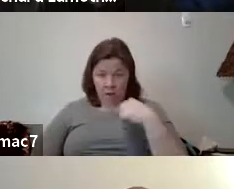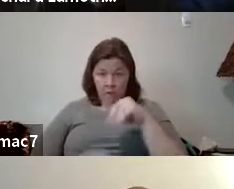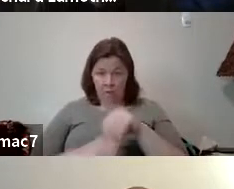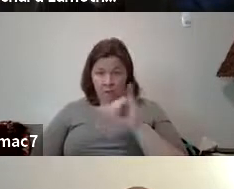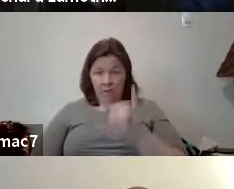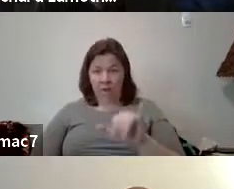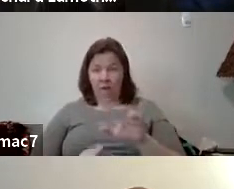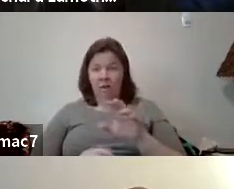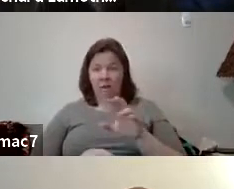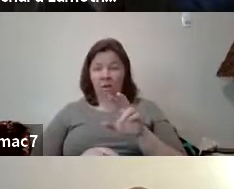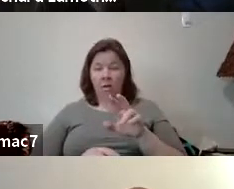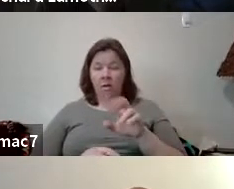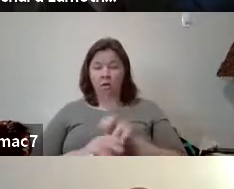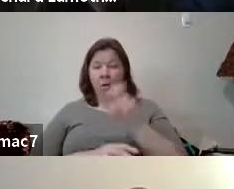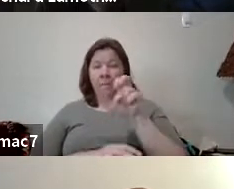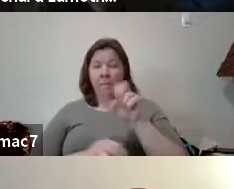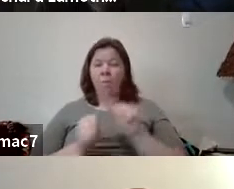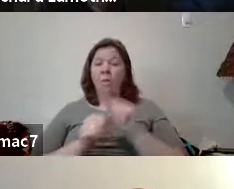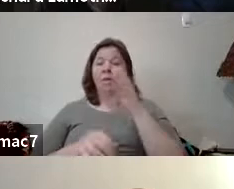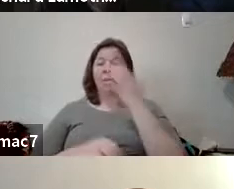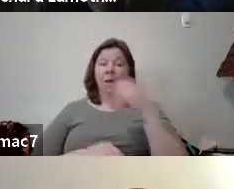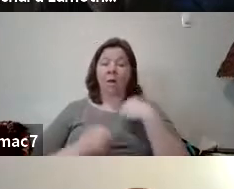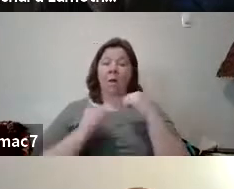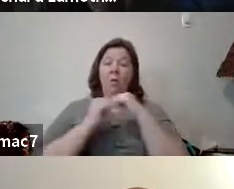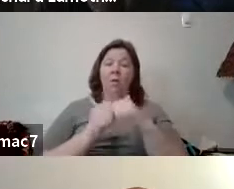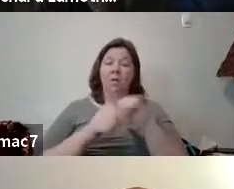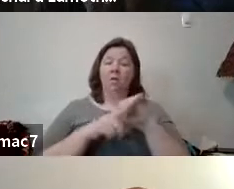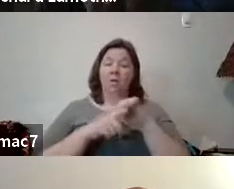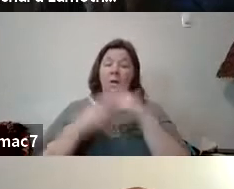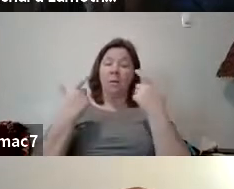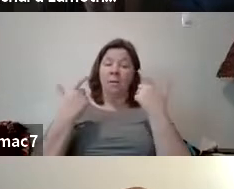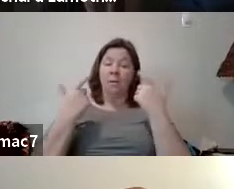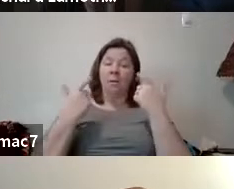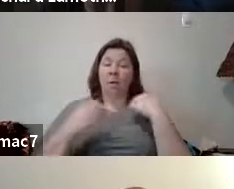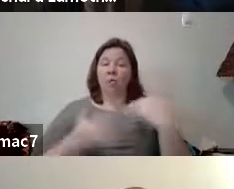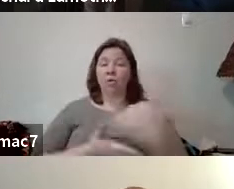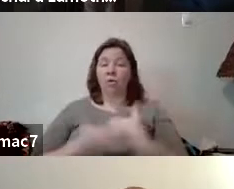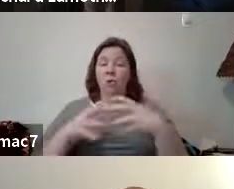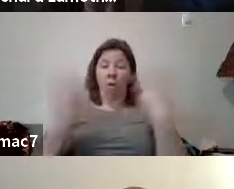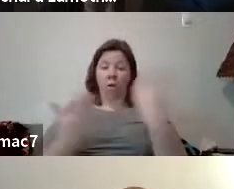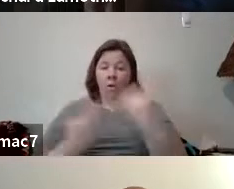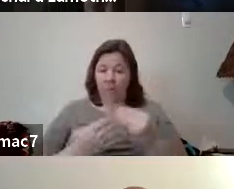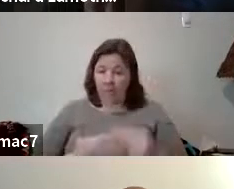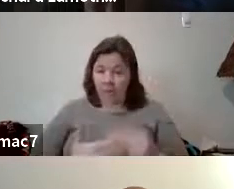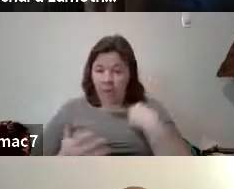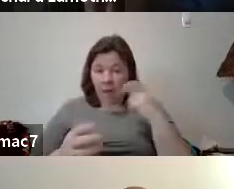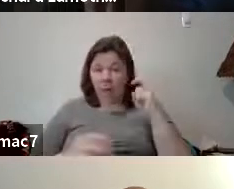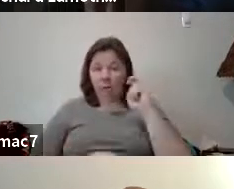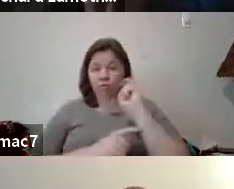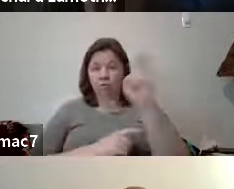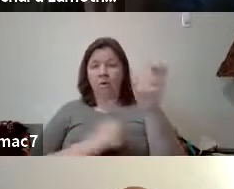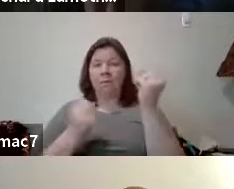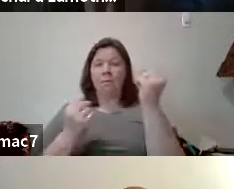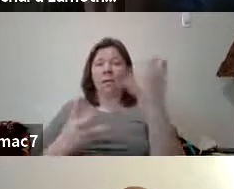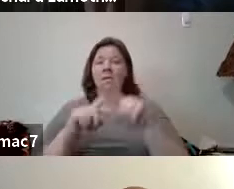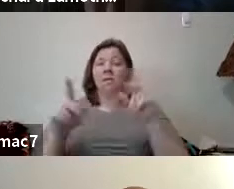that bungee jumping was a company I was with, was trading Bitcoin, where I was earning a lot of money. That year I traveled several different